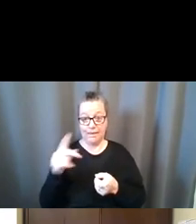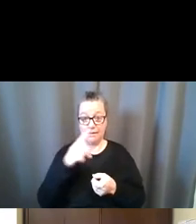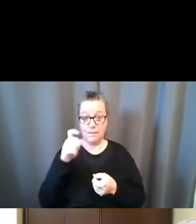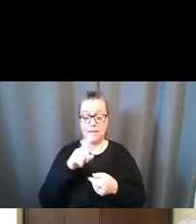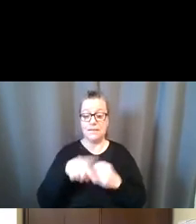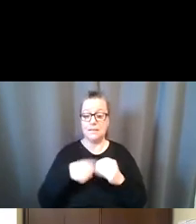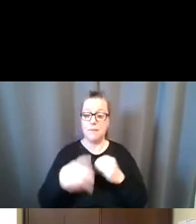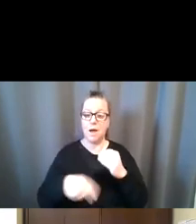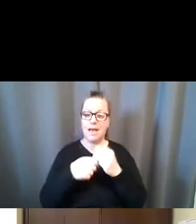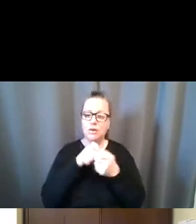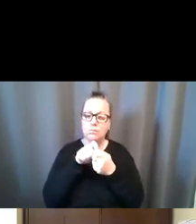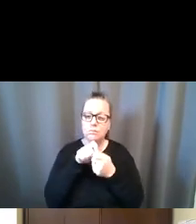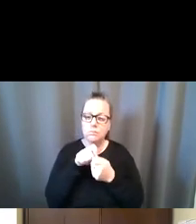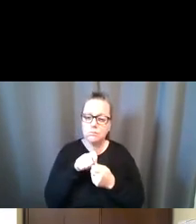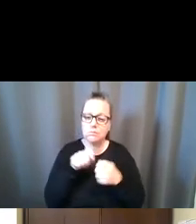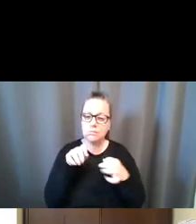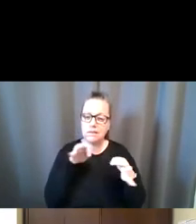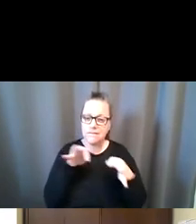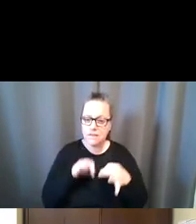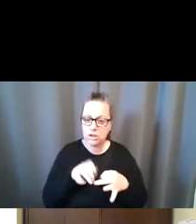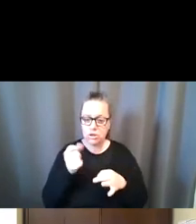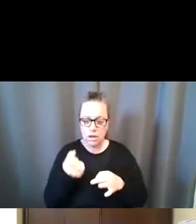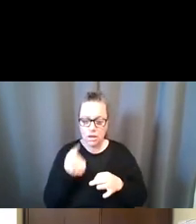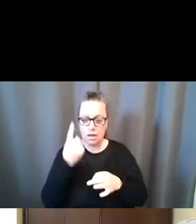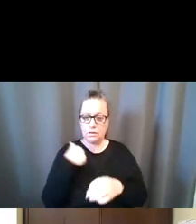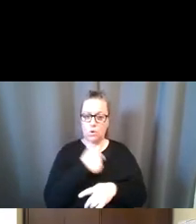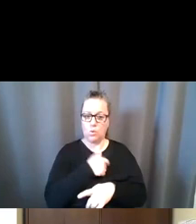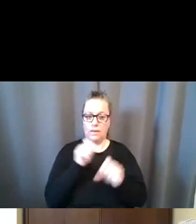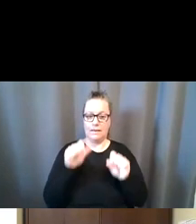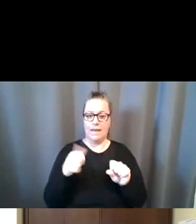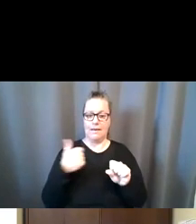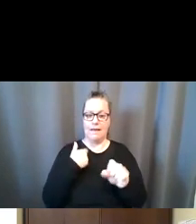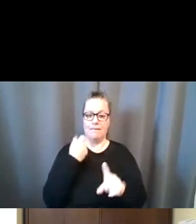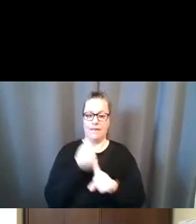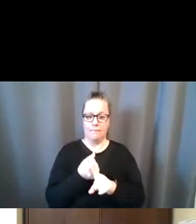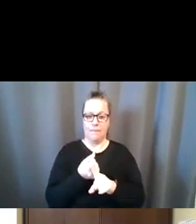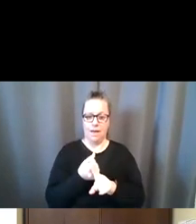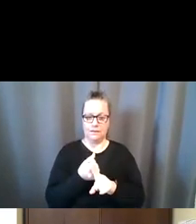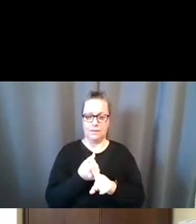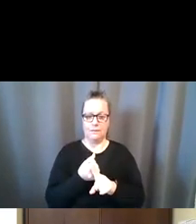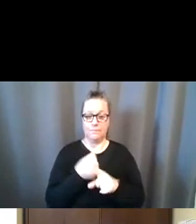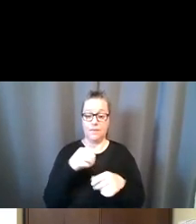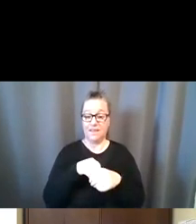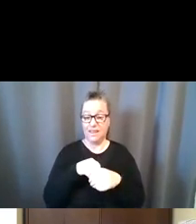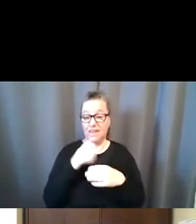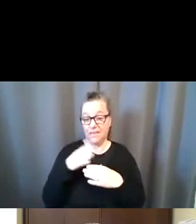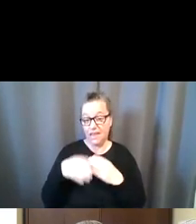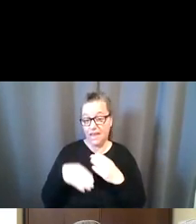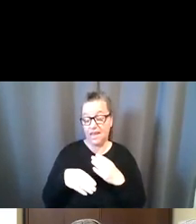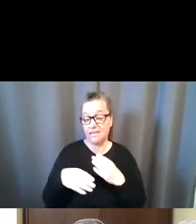adding granularity of definition and understanding so we can have impact. And in the end, that's what